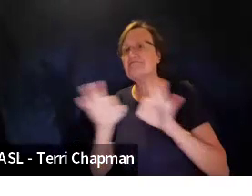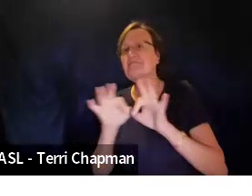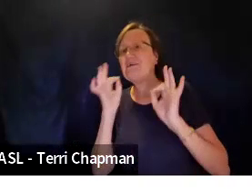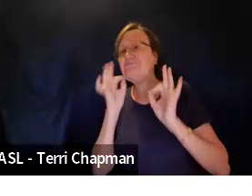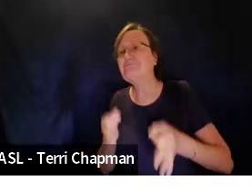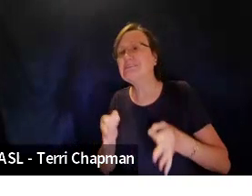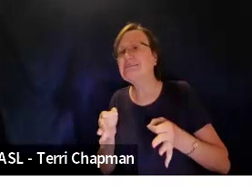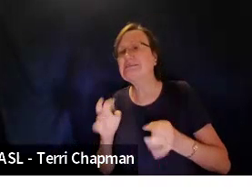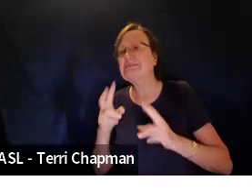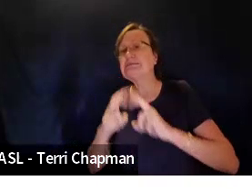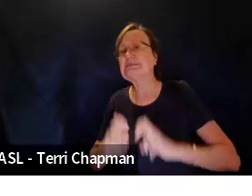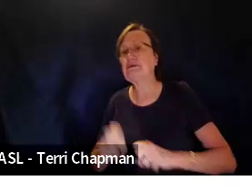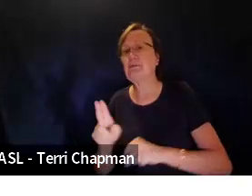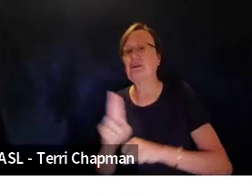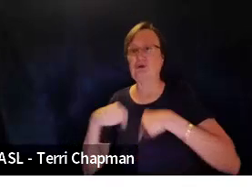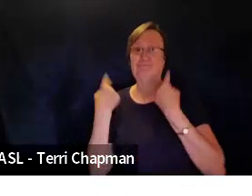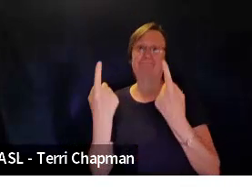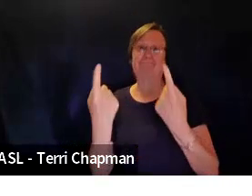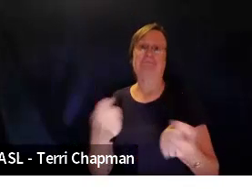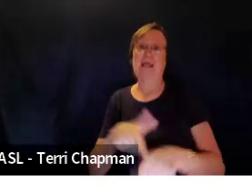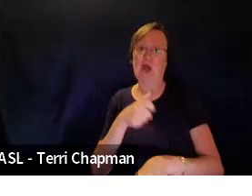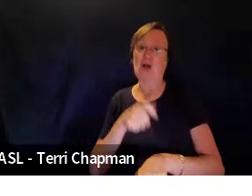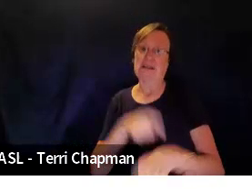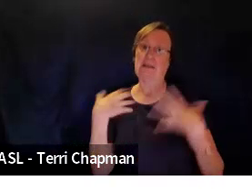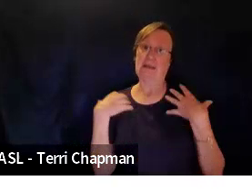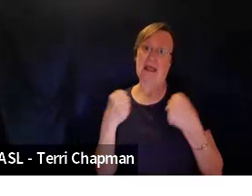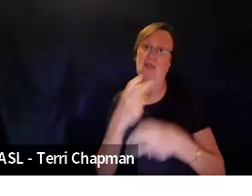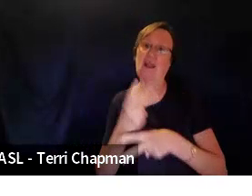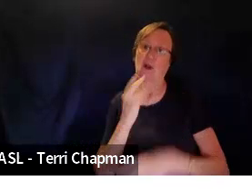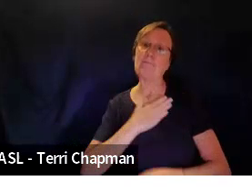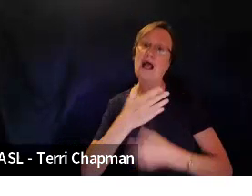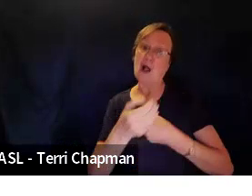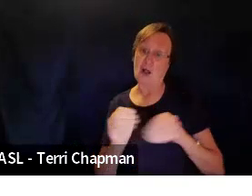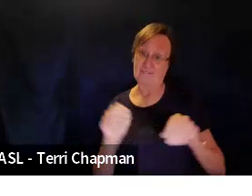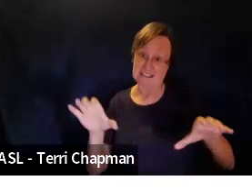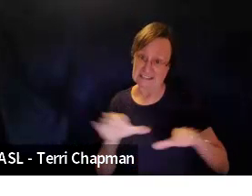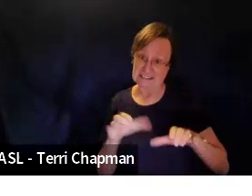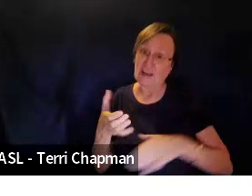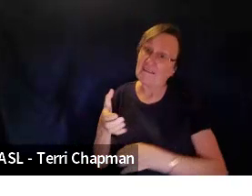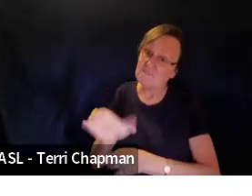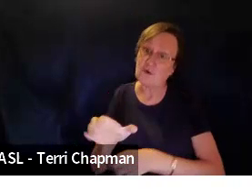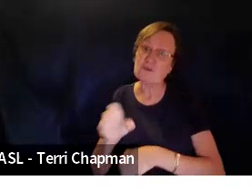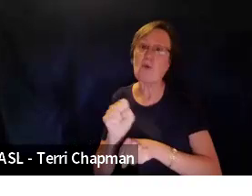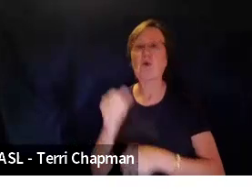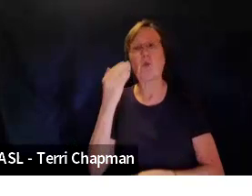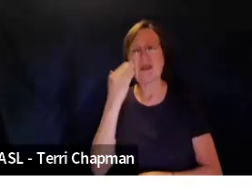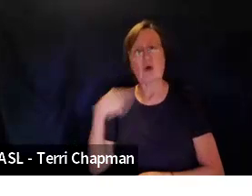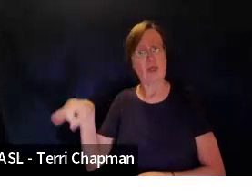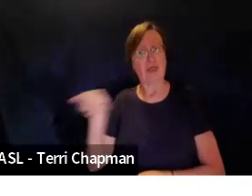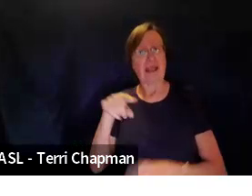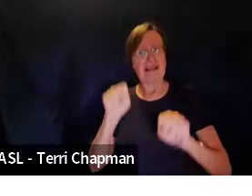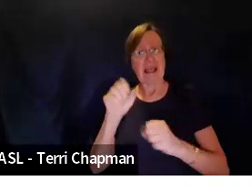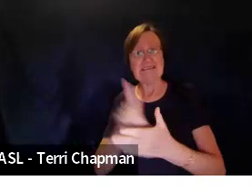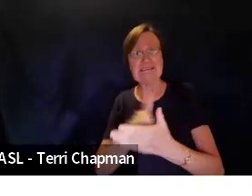healthcare. And in fact, my office has done enforcement work, and we know that they can be discriminatory on the basis of